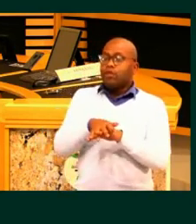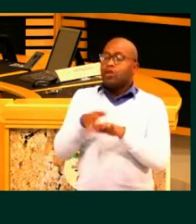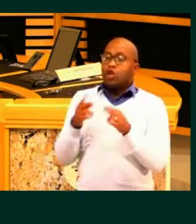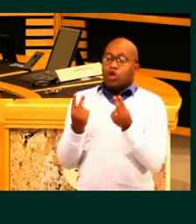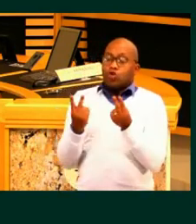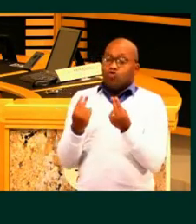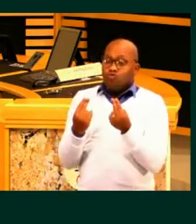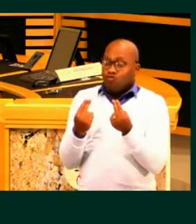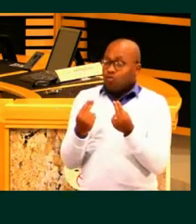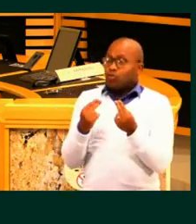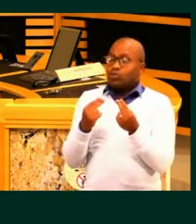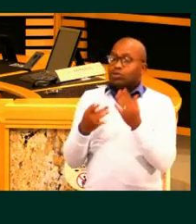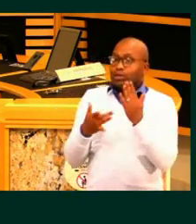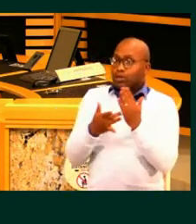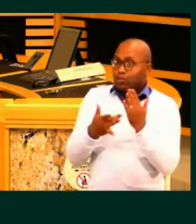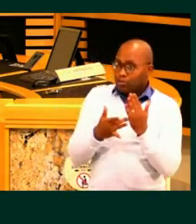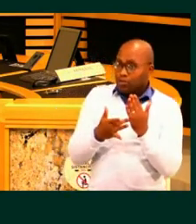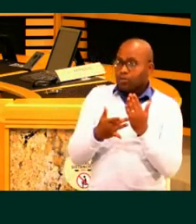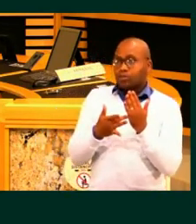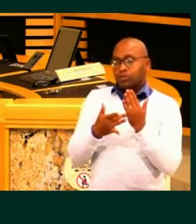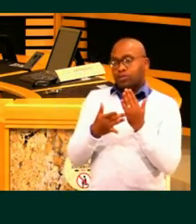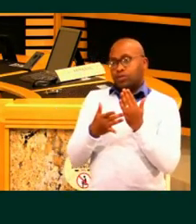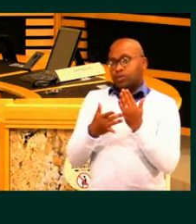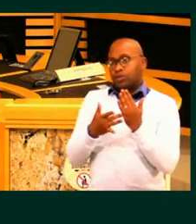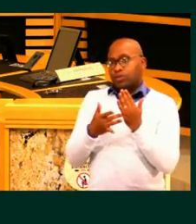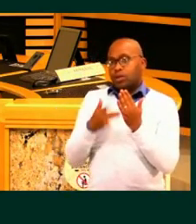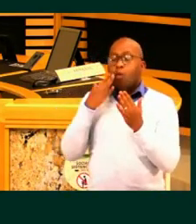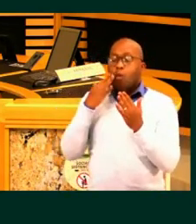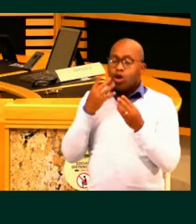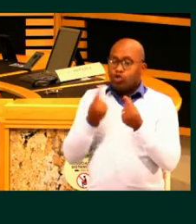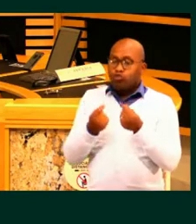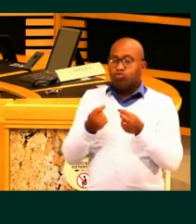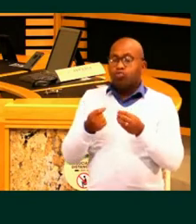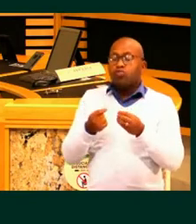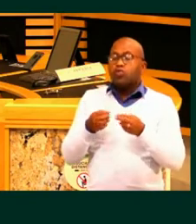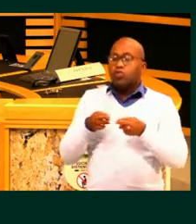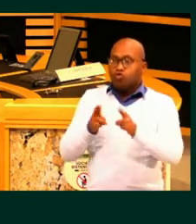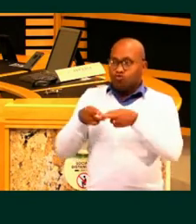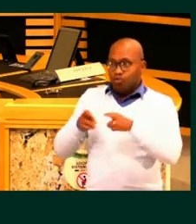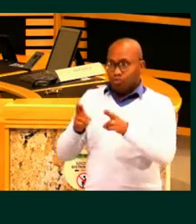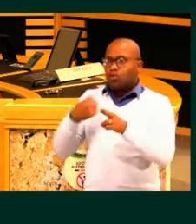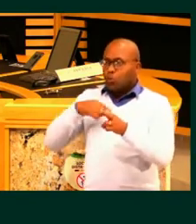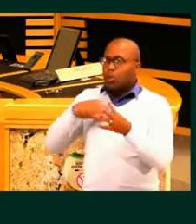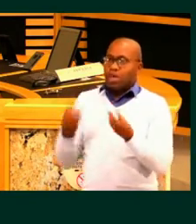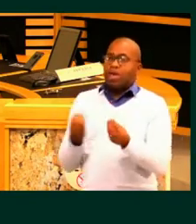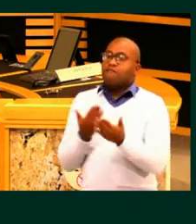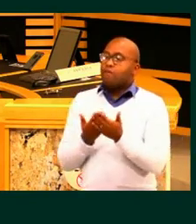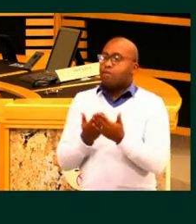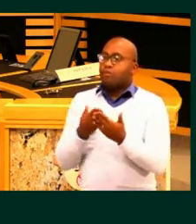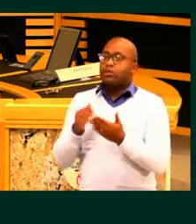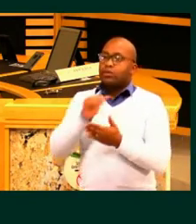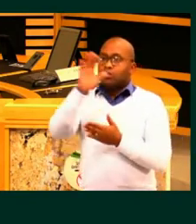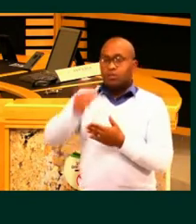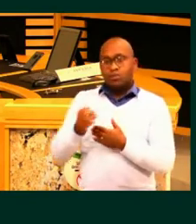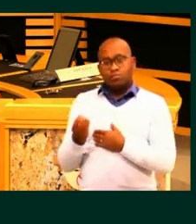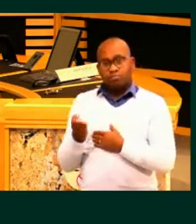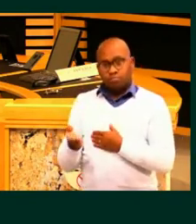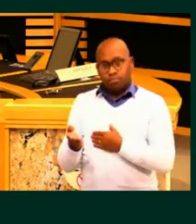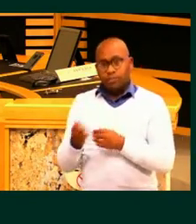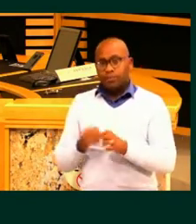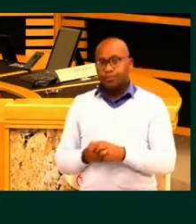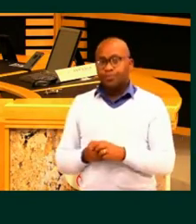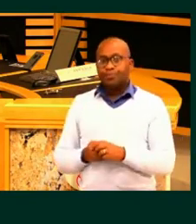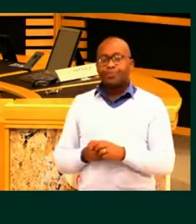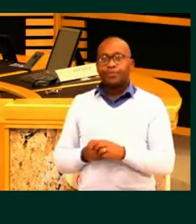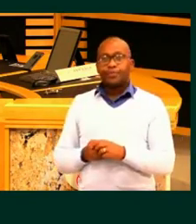as well as new and Innovative technology that's available in this country it is proven that plastic